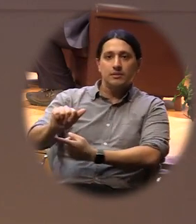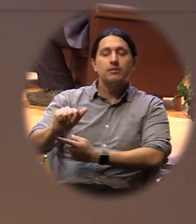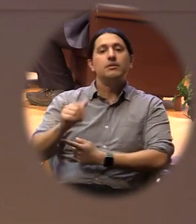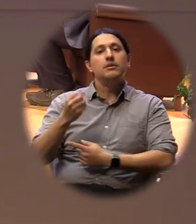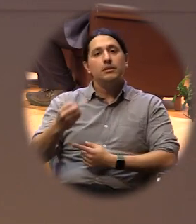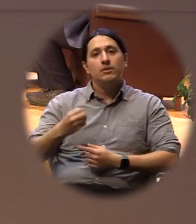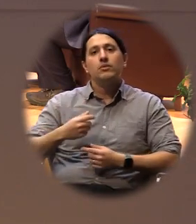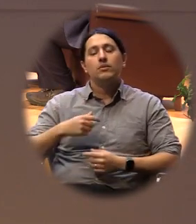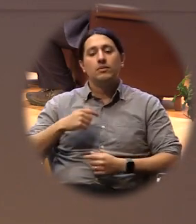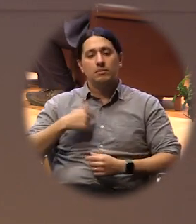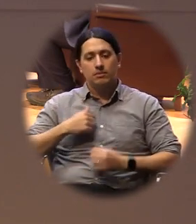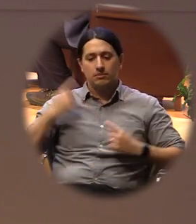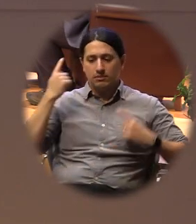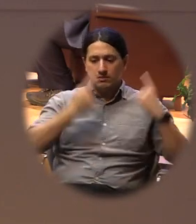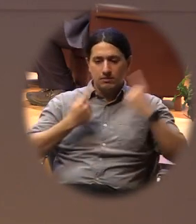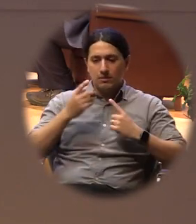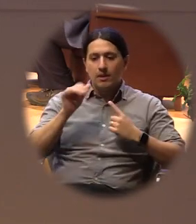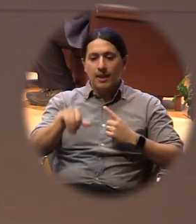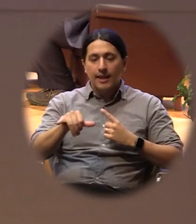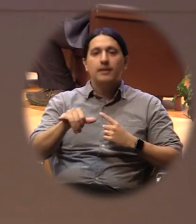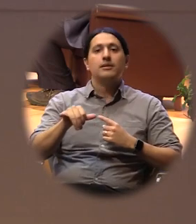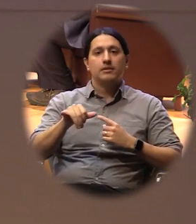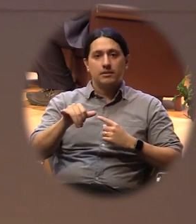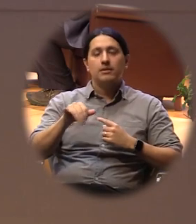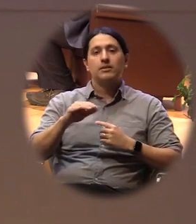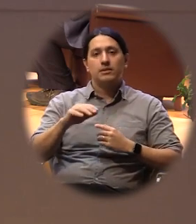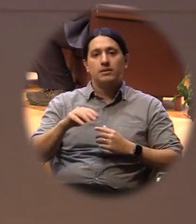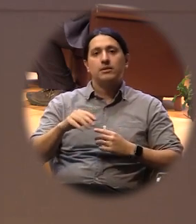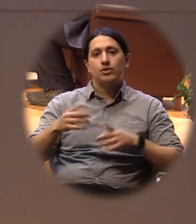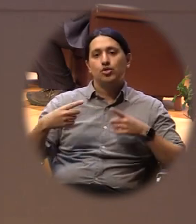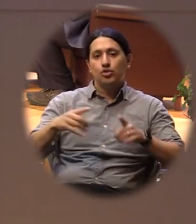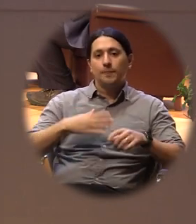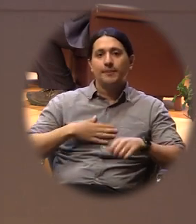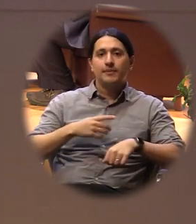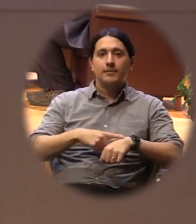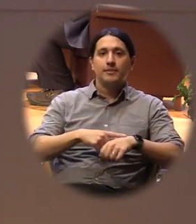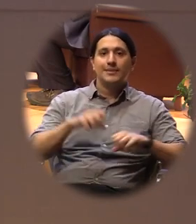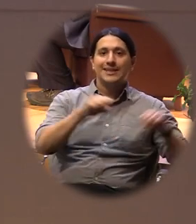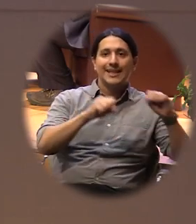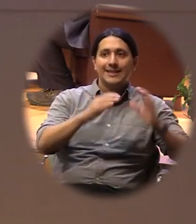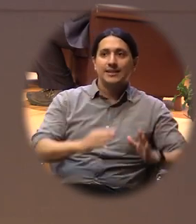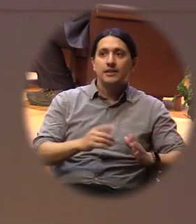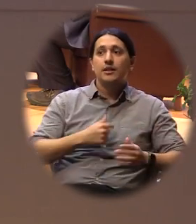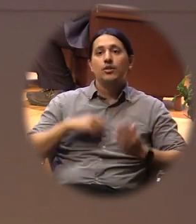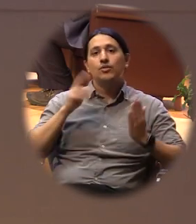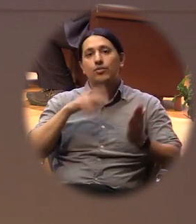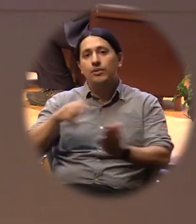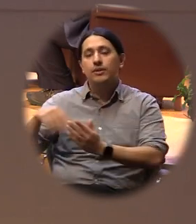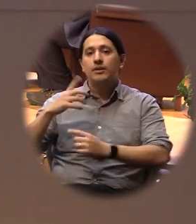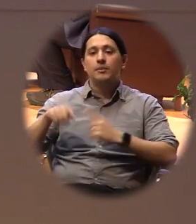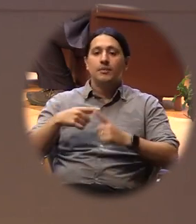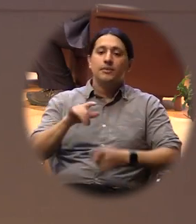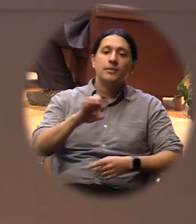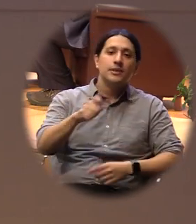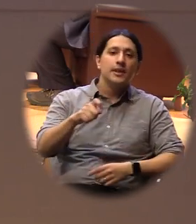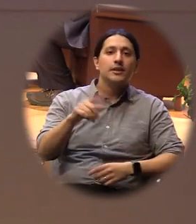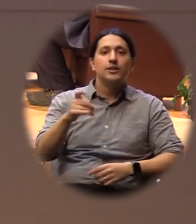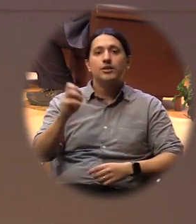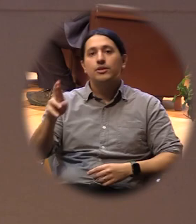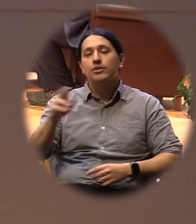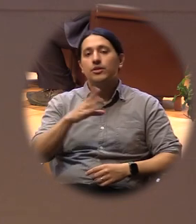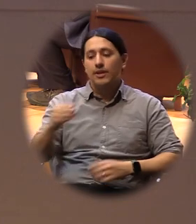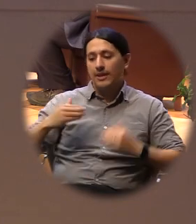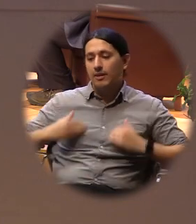scientist. Now, I had been reading a lot of scholars who were thinking about sex, gender, and the body from an evolutionary